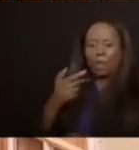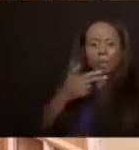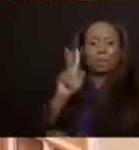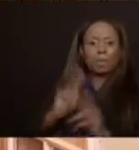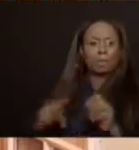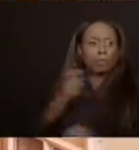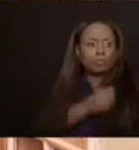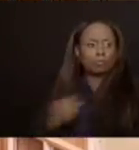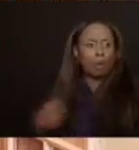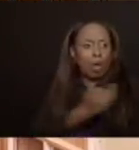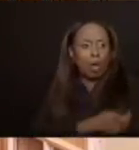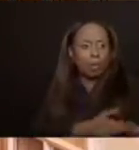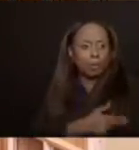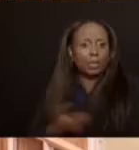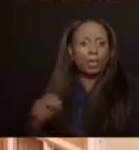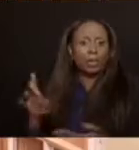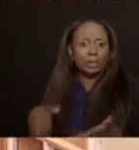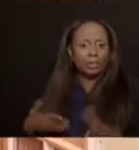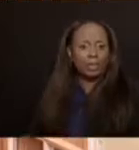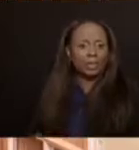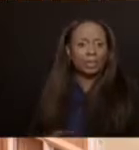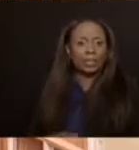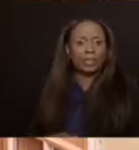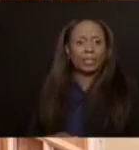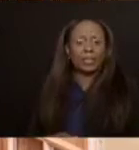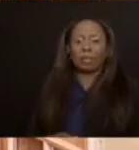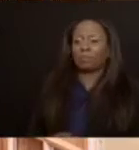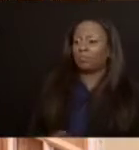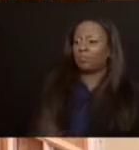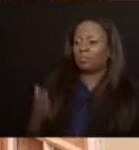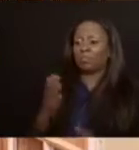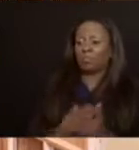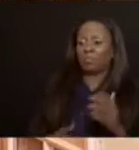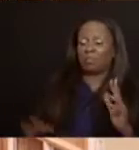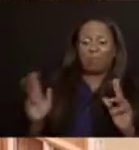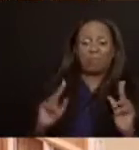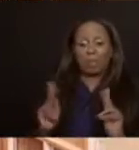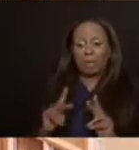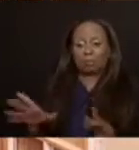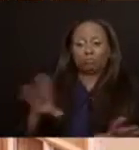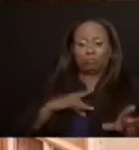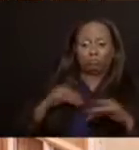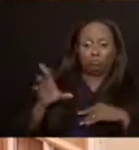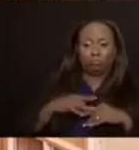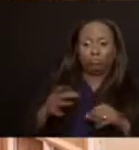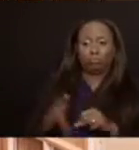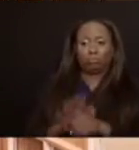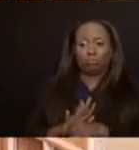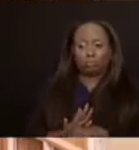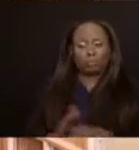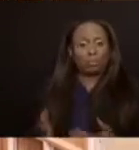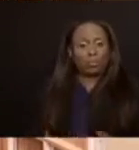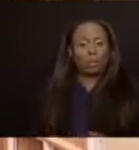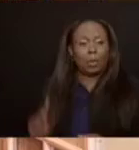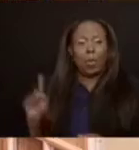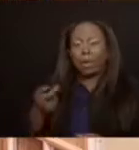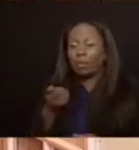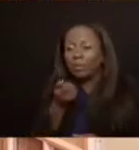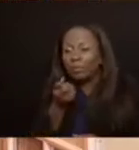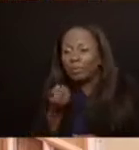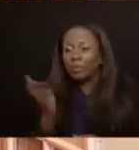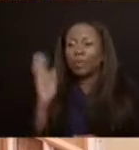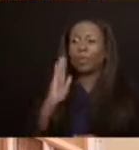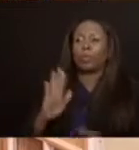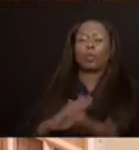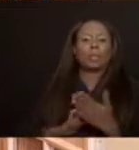number of cases daily don't point to anything other than the fact that a small subset of them will get very sick. Those are where